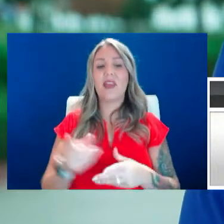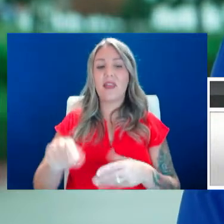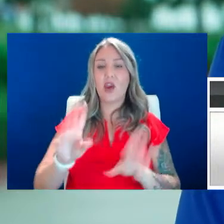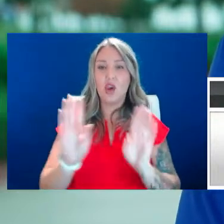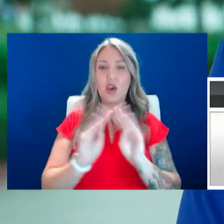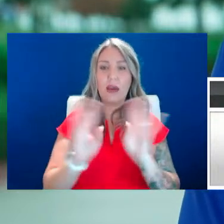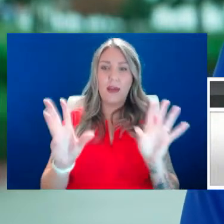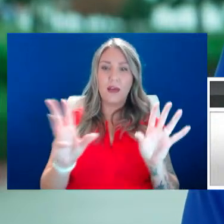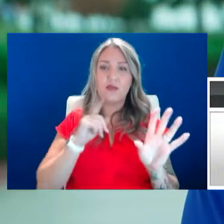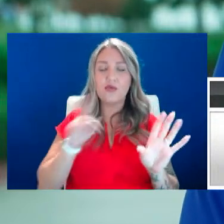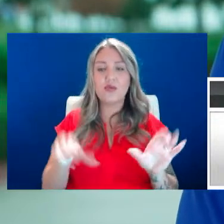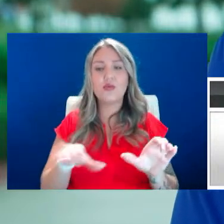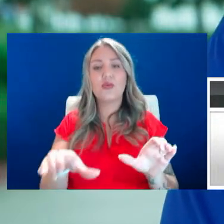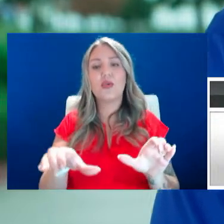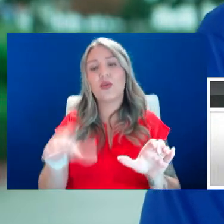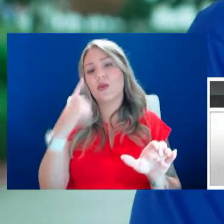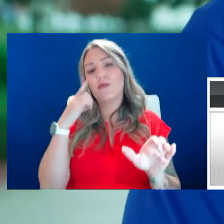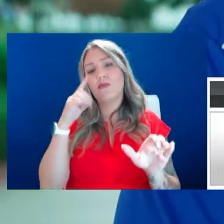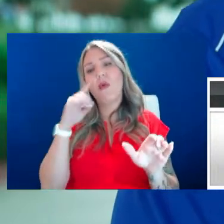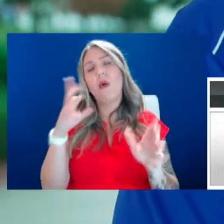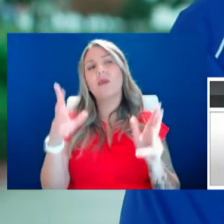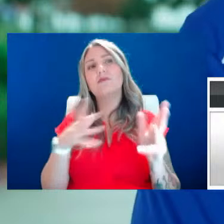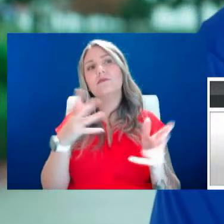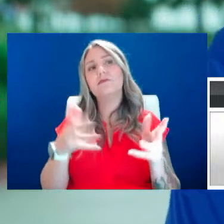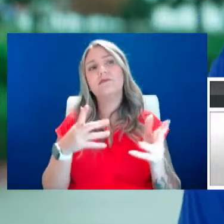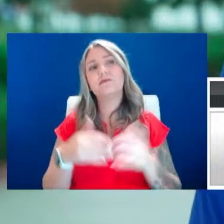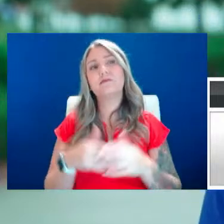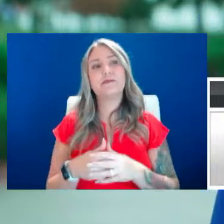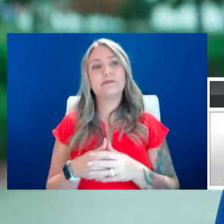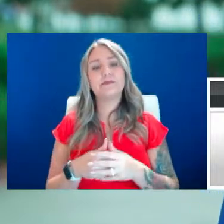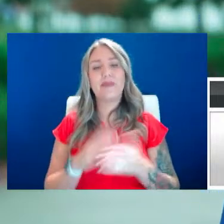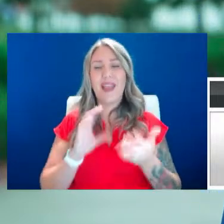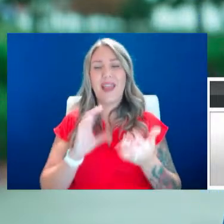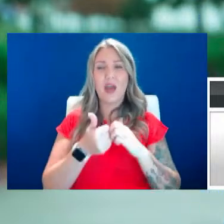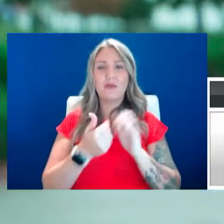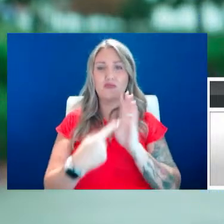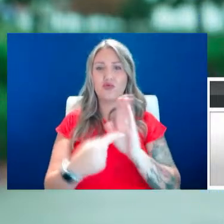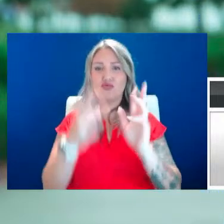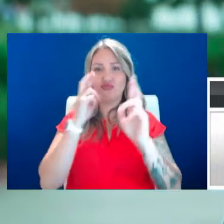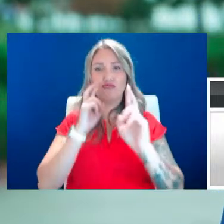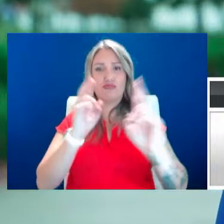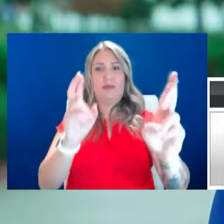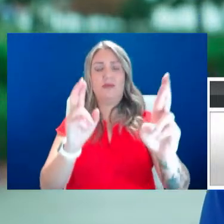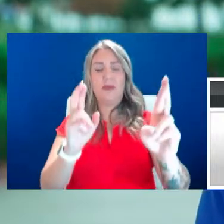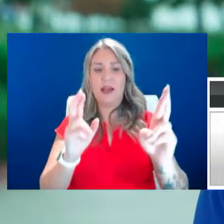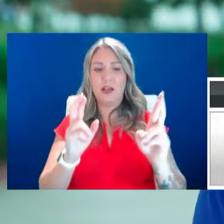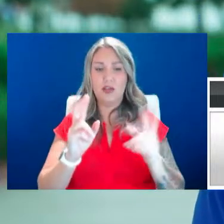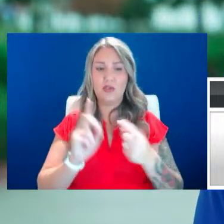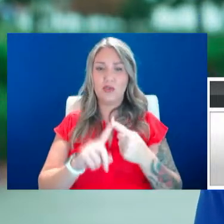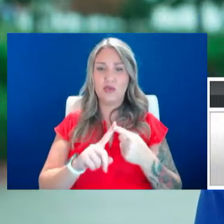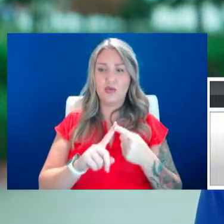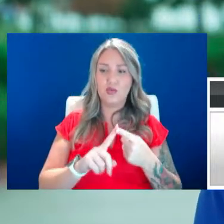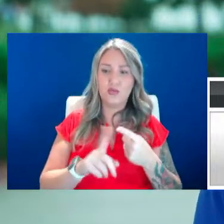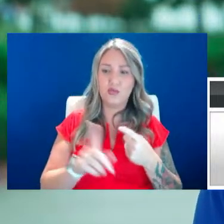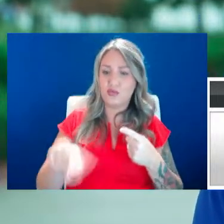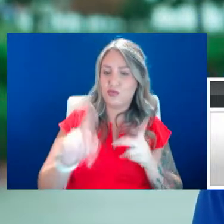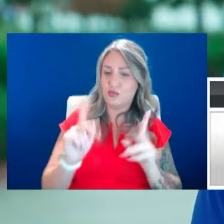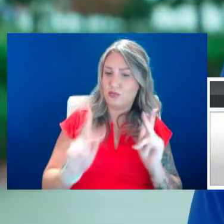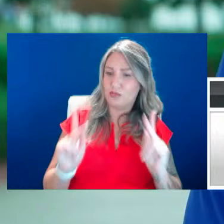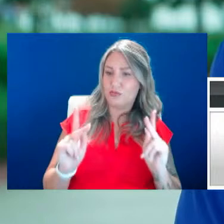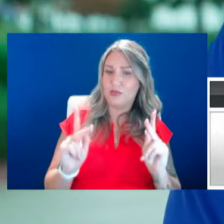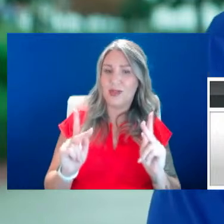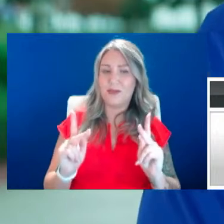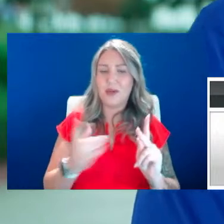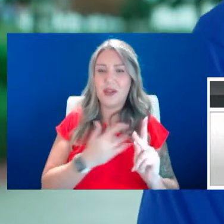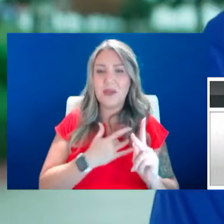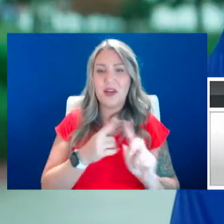this as a way to pay their respect and homage to those people that have been touched by cancer in